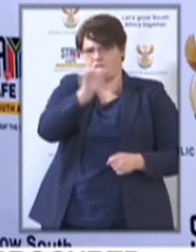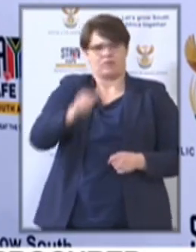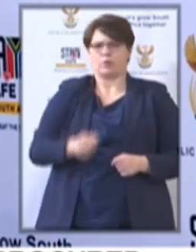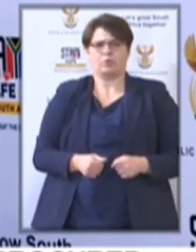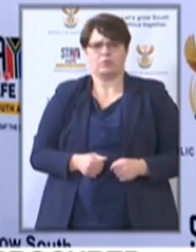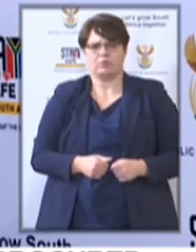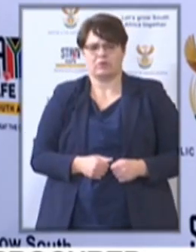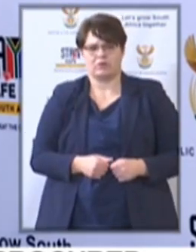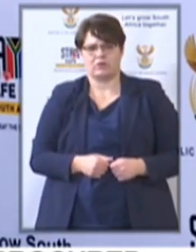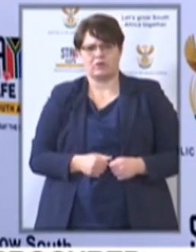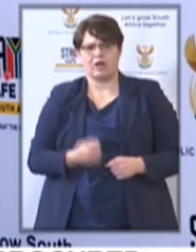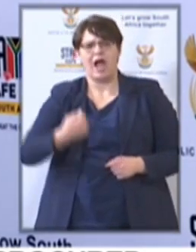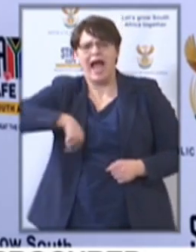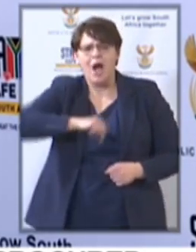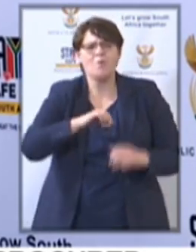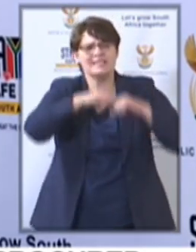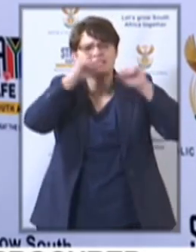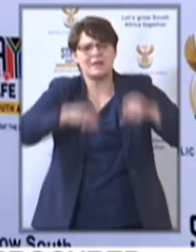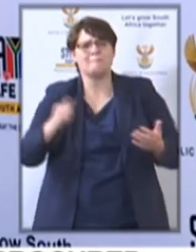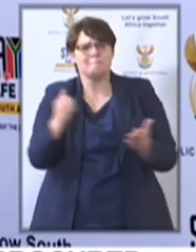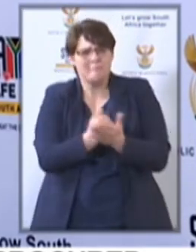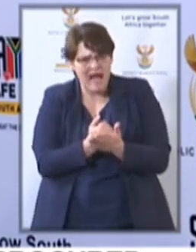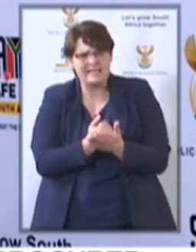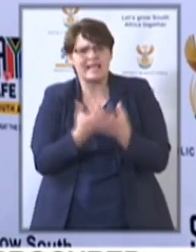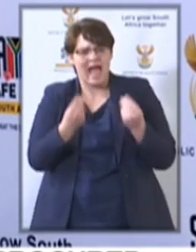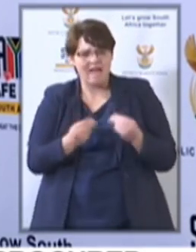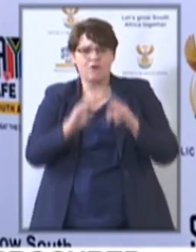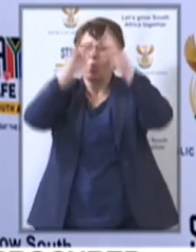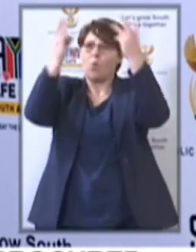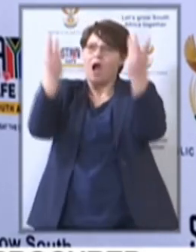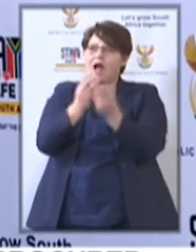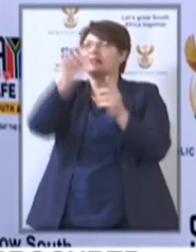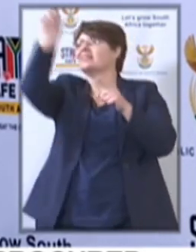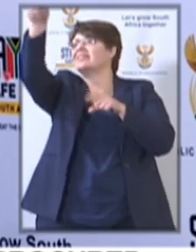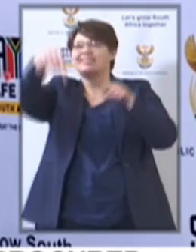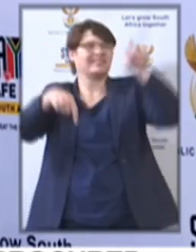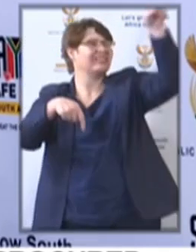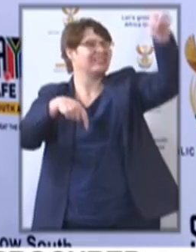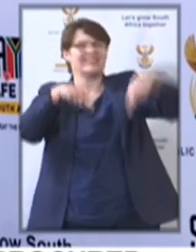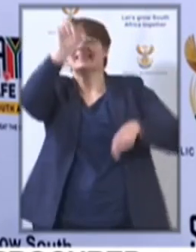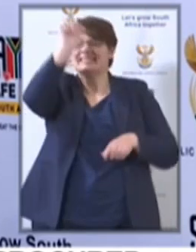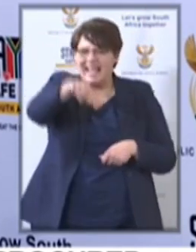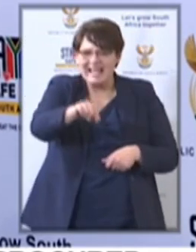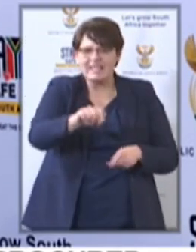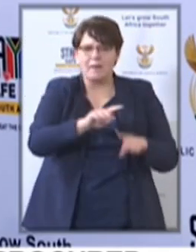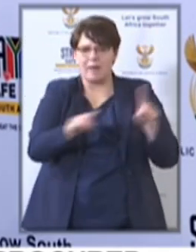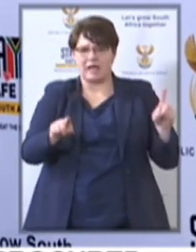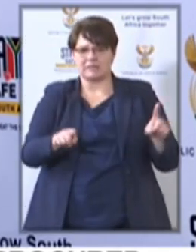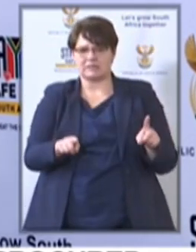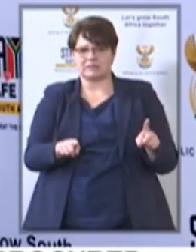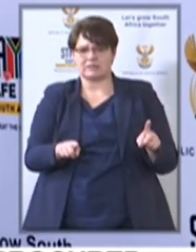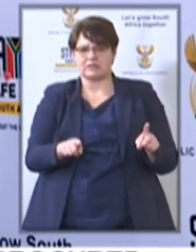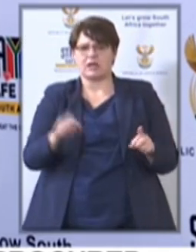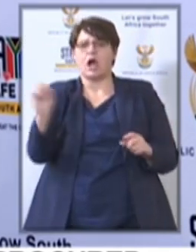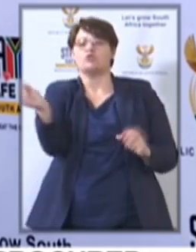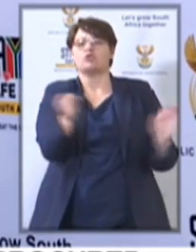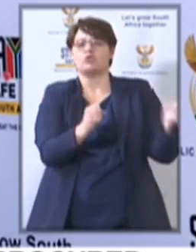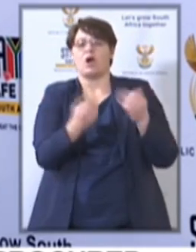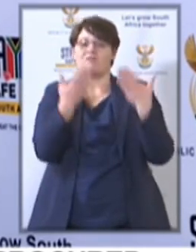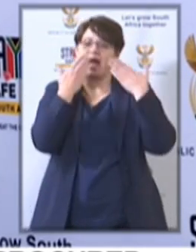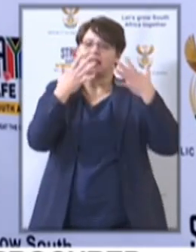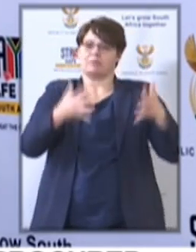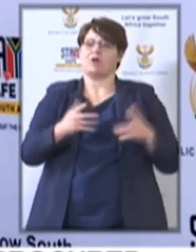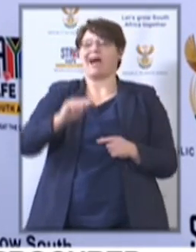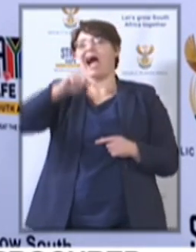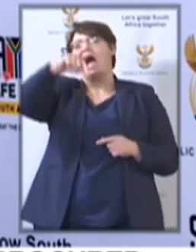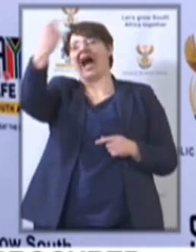system must have people from other parts of the world, but we can't use the recruitment of academics